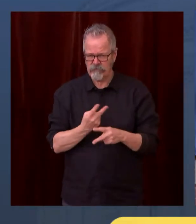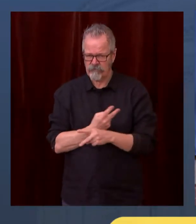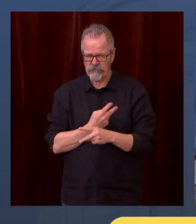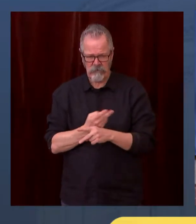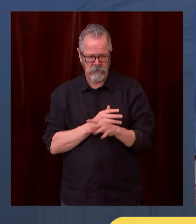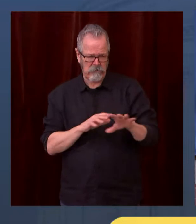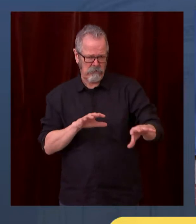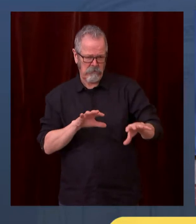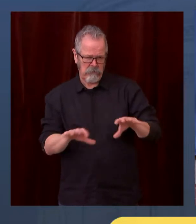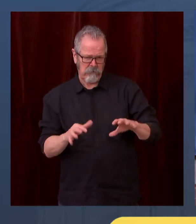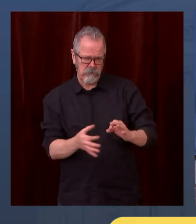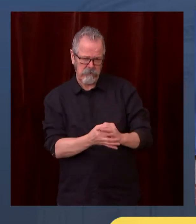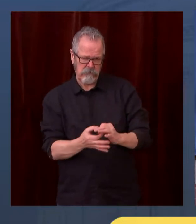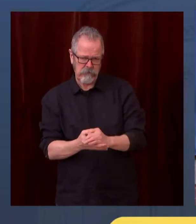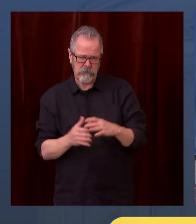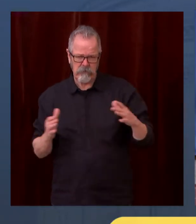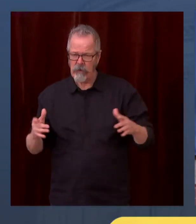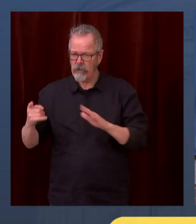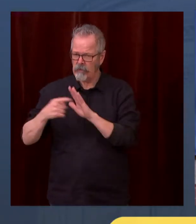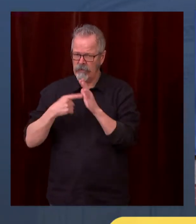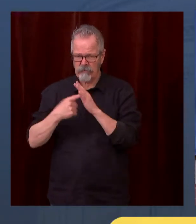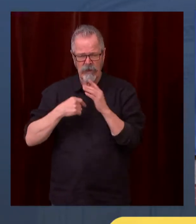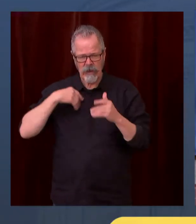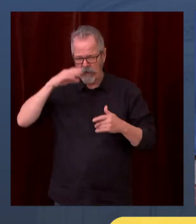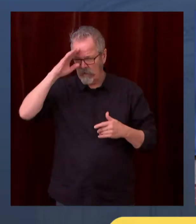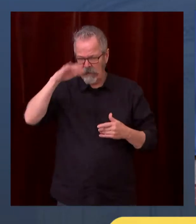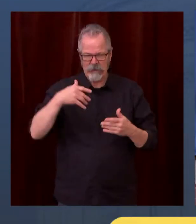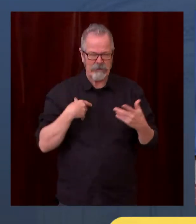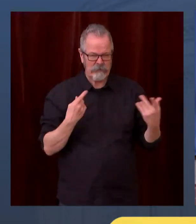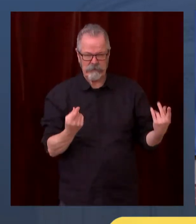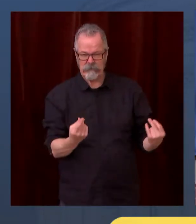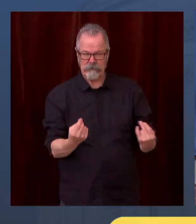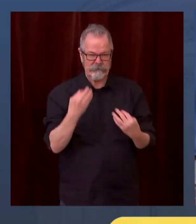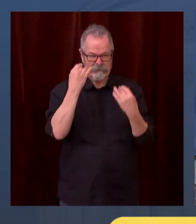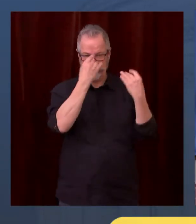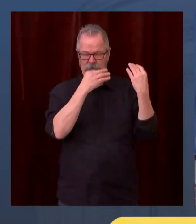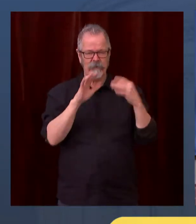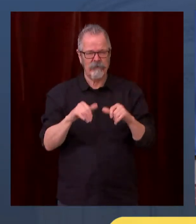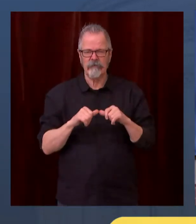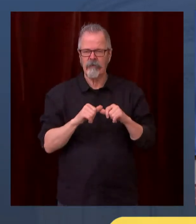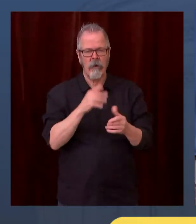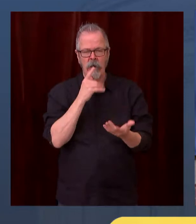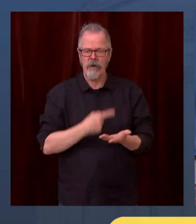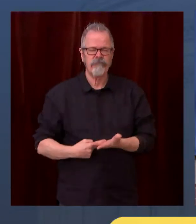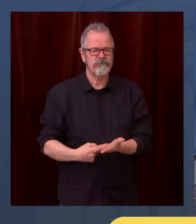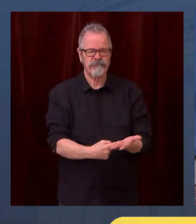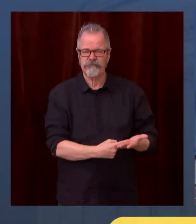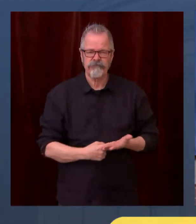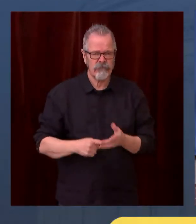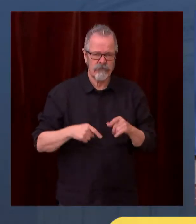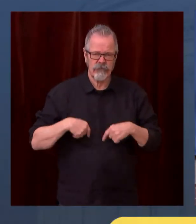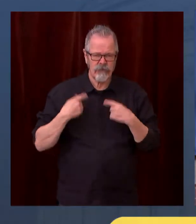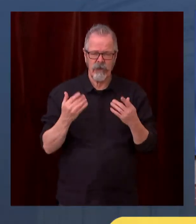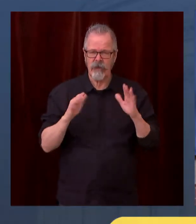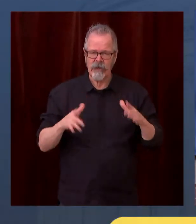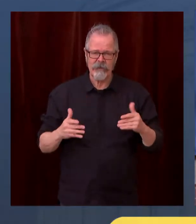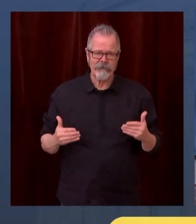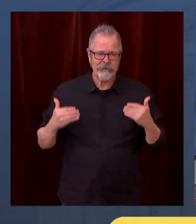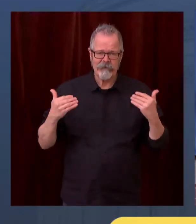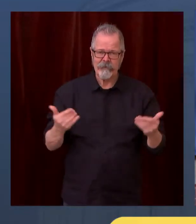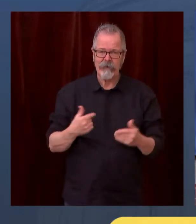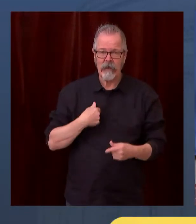the criticisms that have just been reflected, and for some of the reasons I discussed, decided to go a different route. These are not random